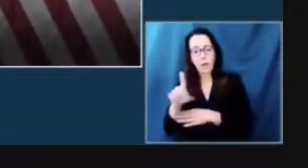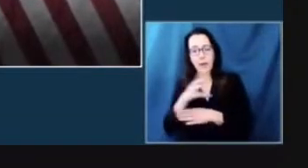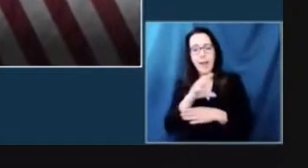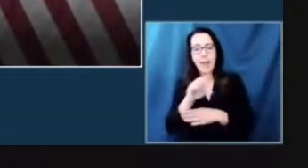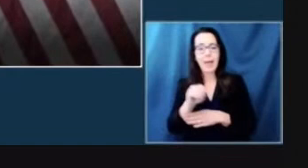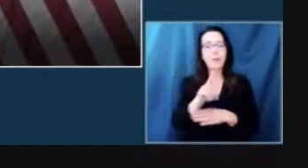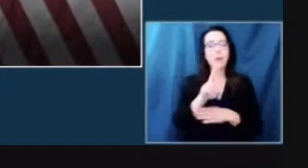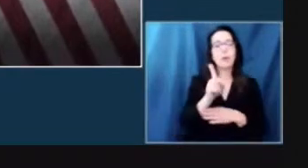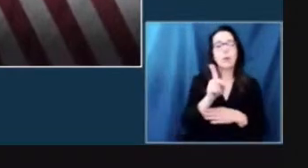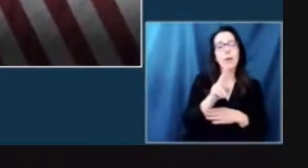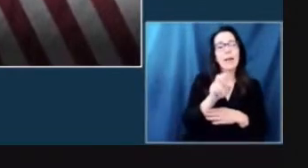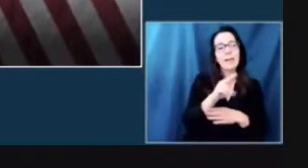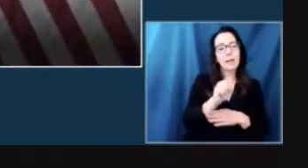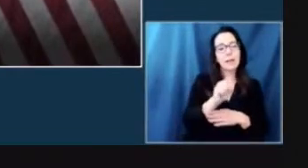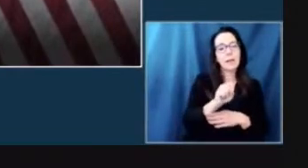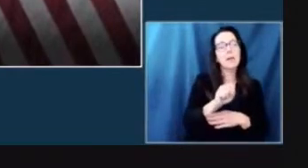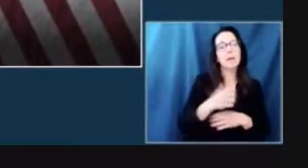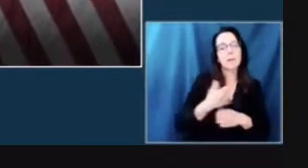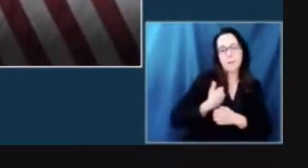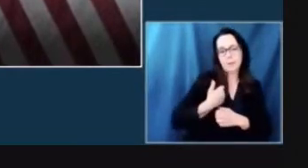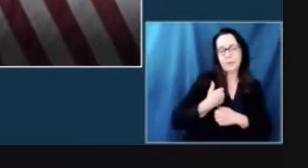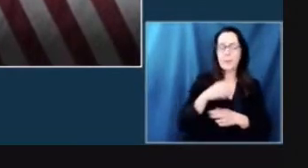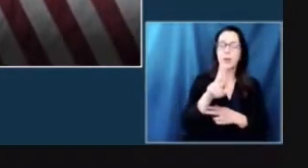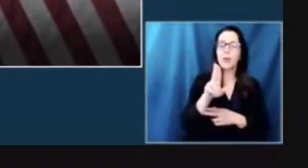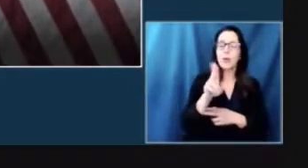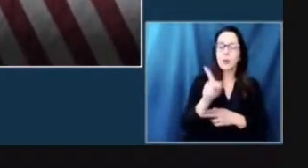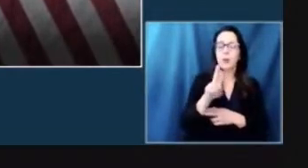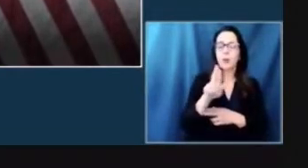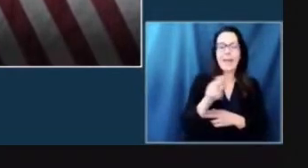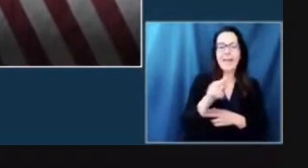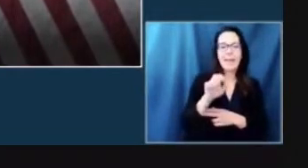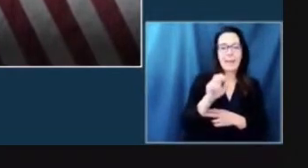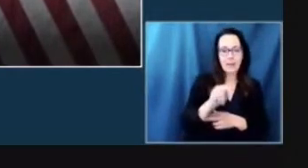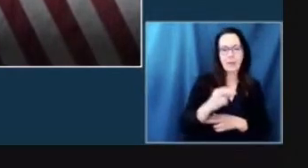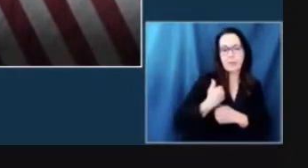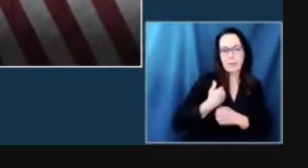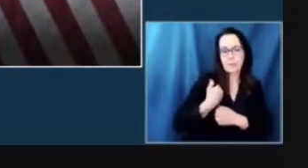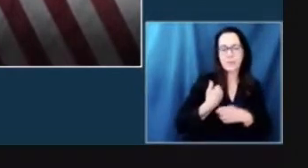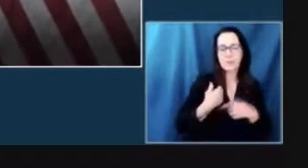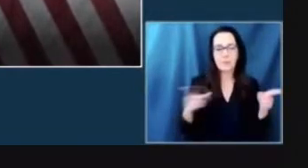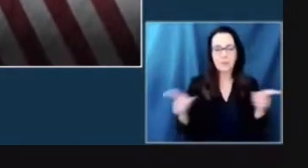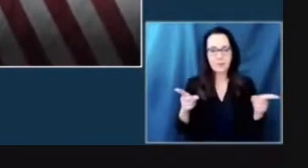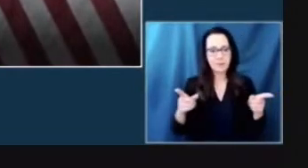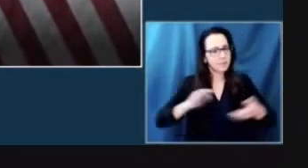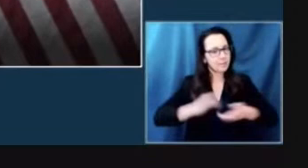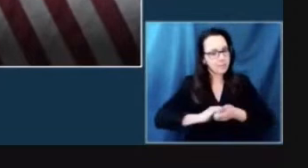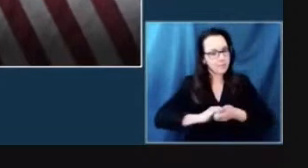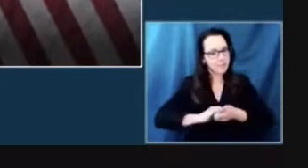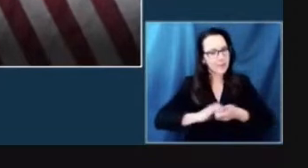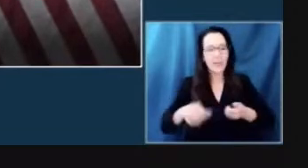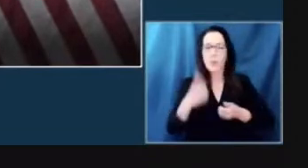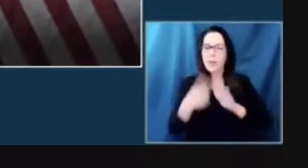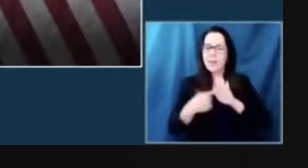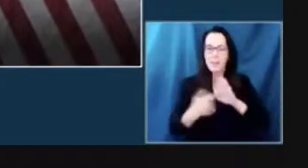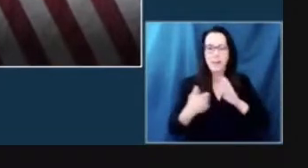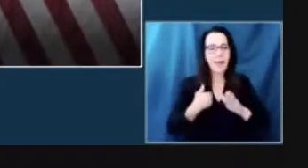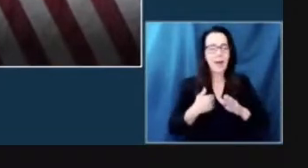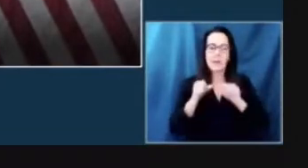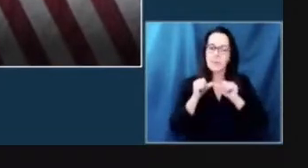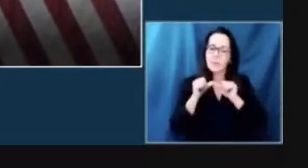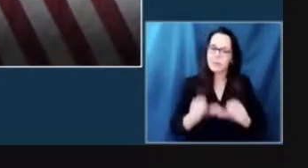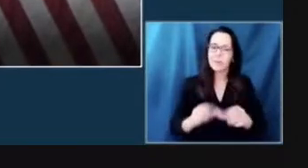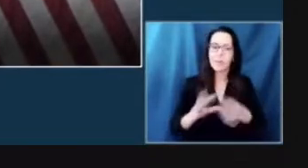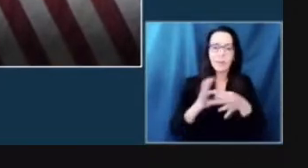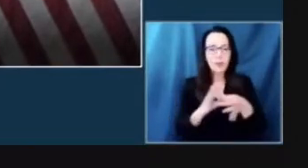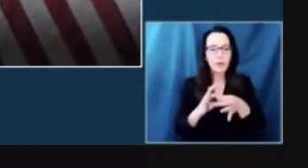Armed Forces. And that is yet another example of how we have longstanding relationships and are united